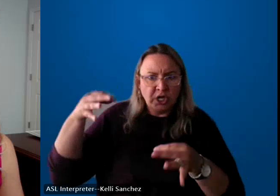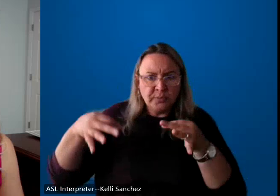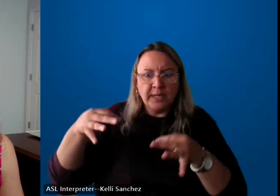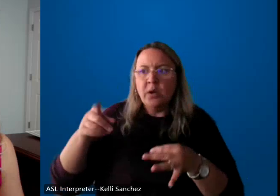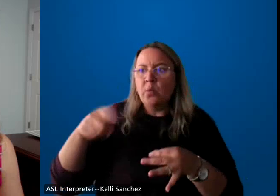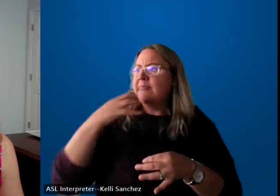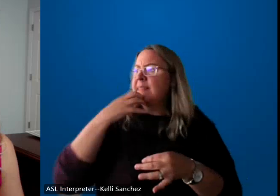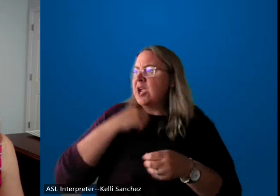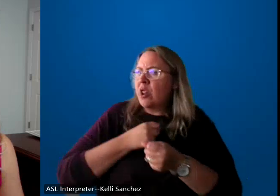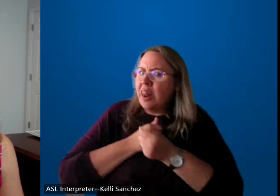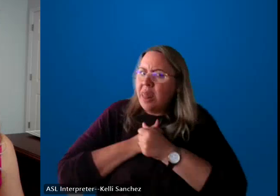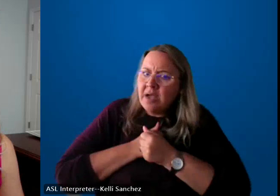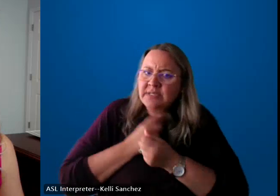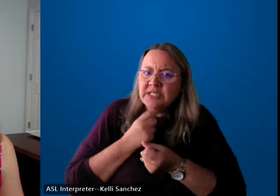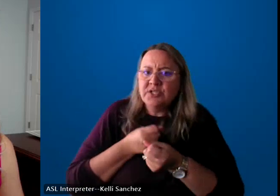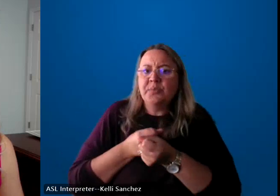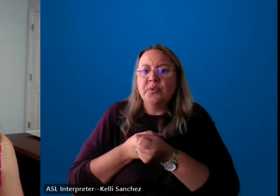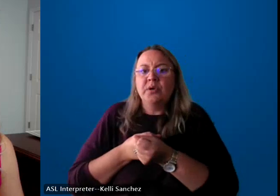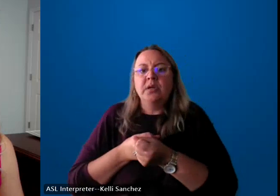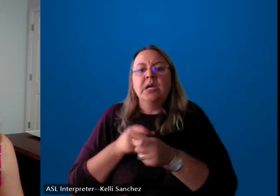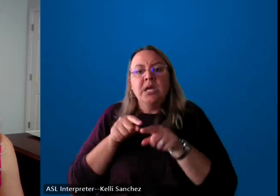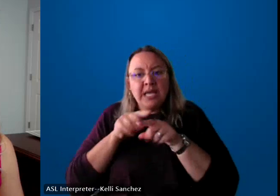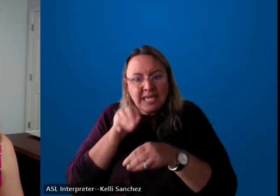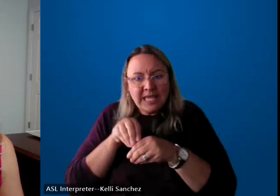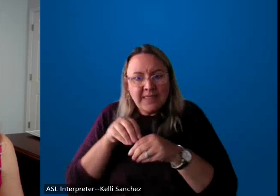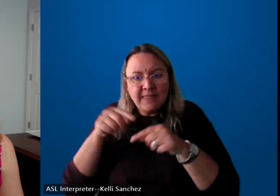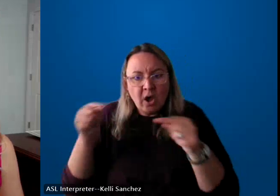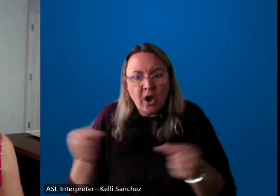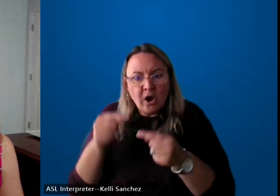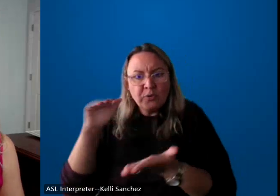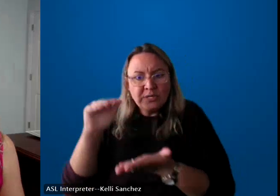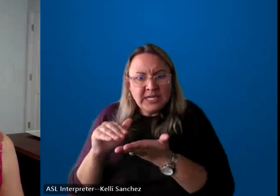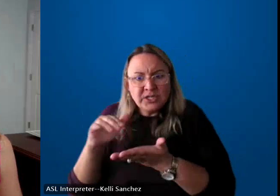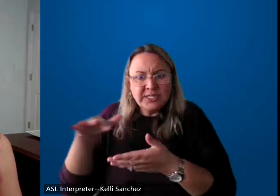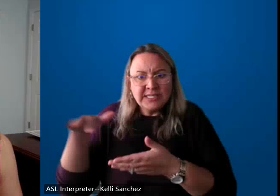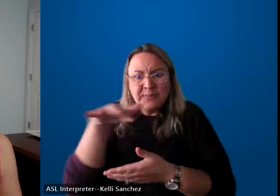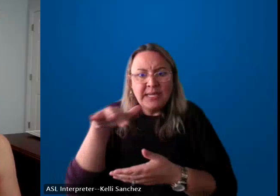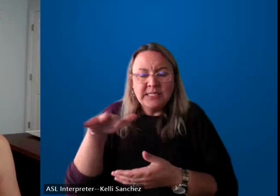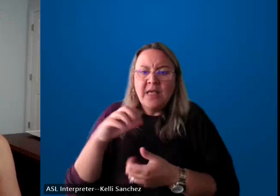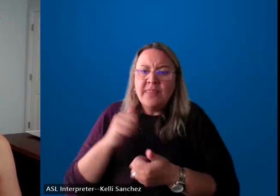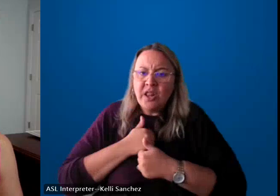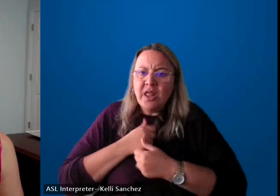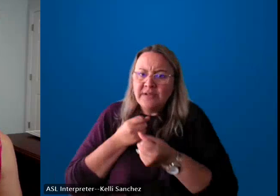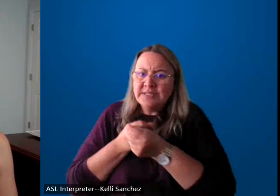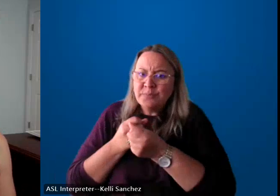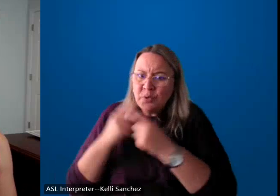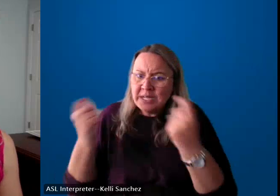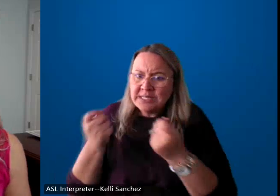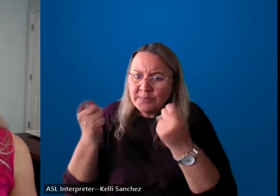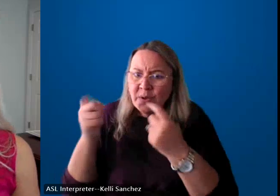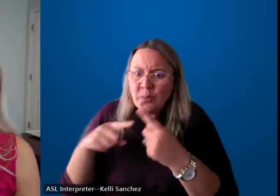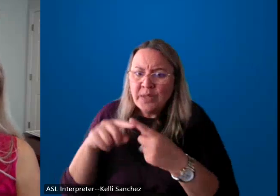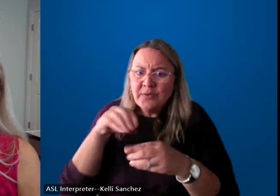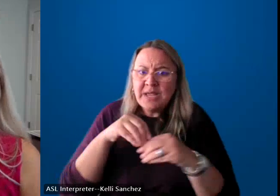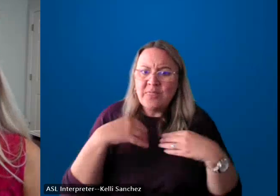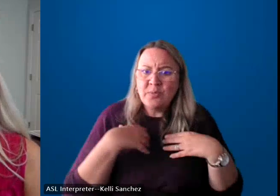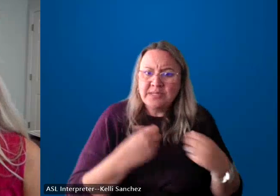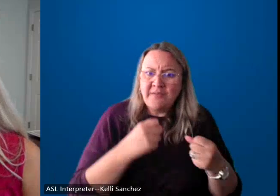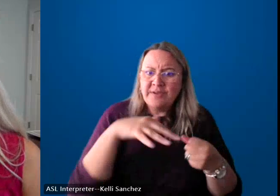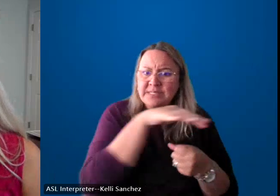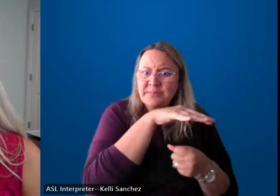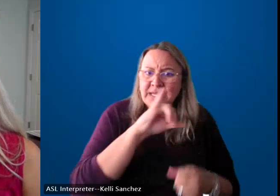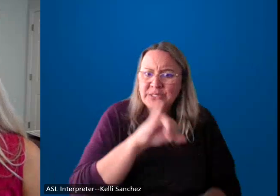and supported while they're in the harm reduction space, and they're loved and supported and celebrated when they're in the recovery space,